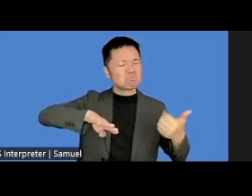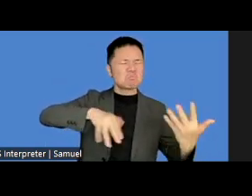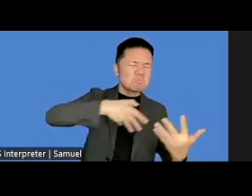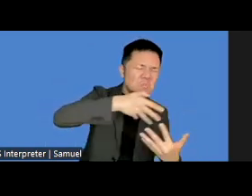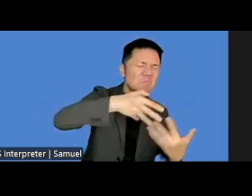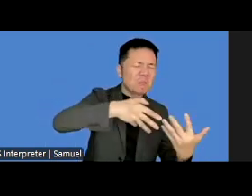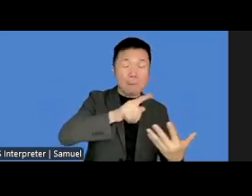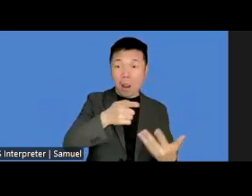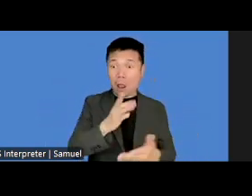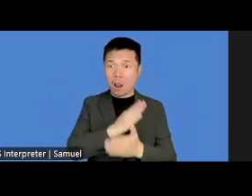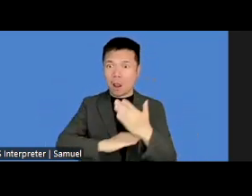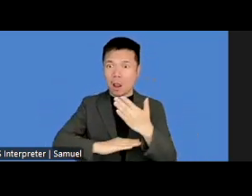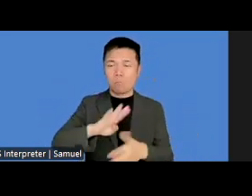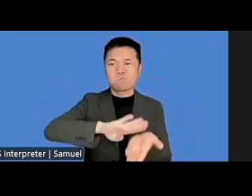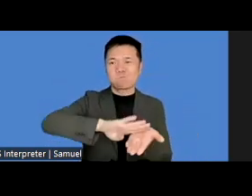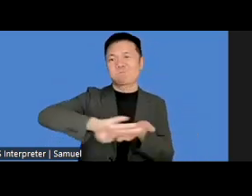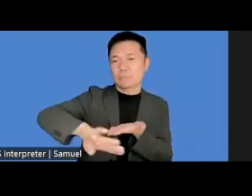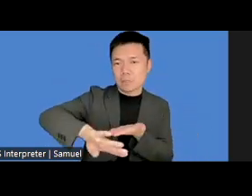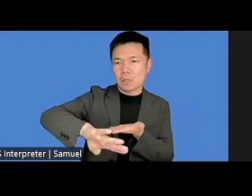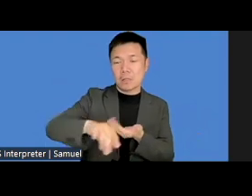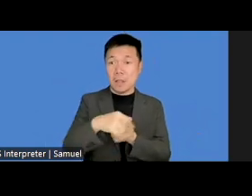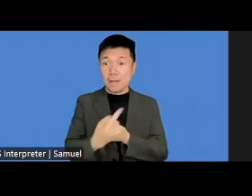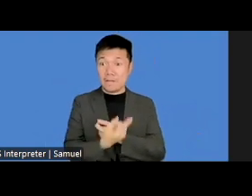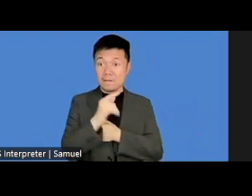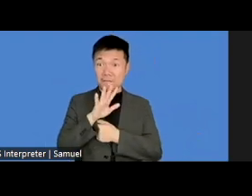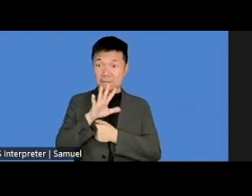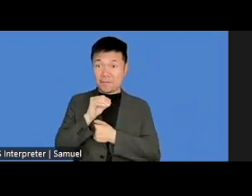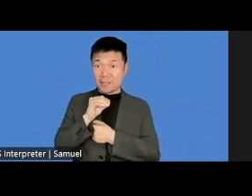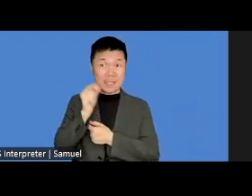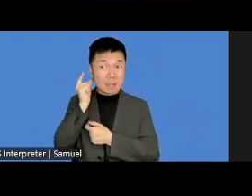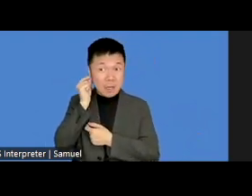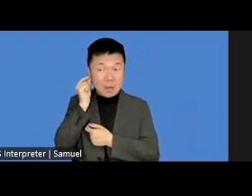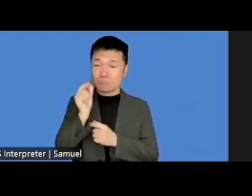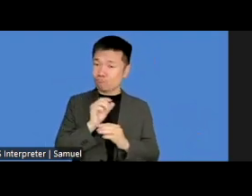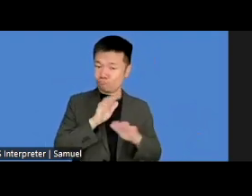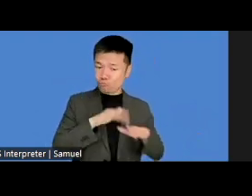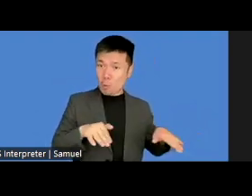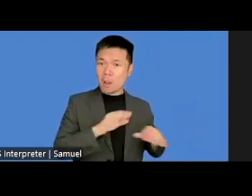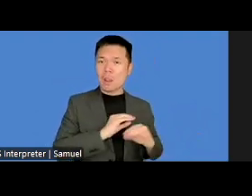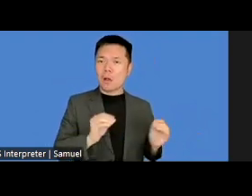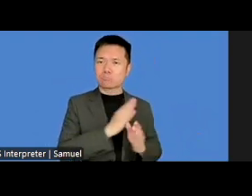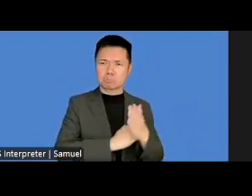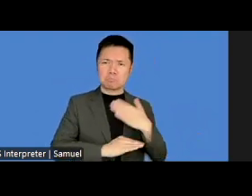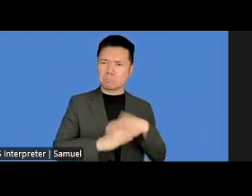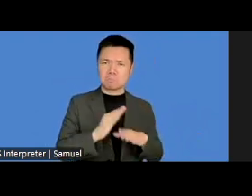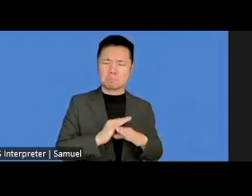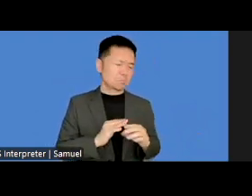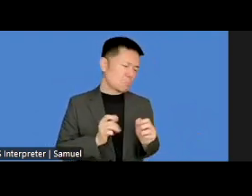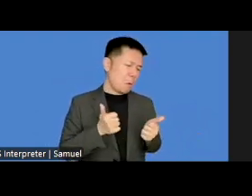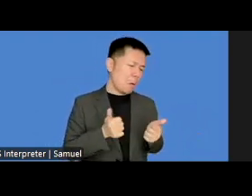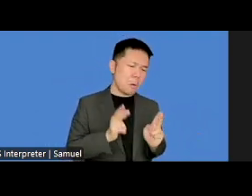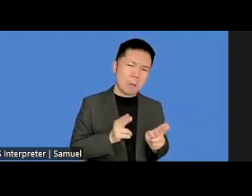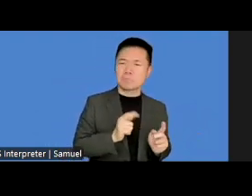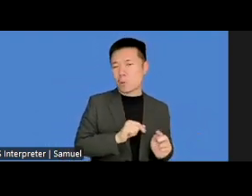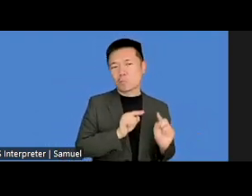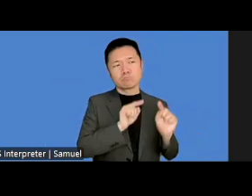institution, for example, we saw that the 50 girls without a disability had the access to school,